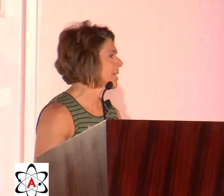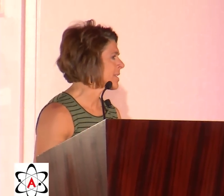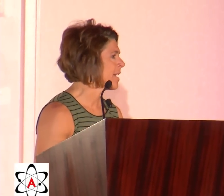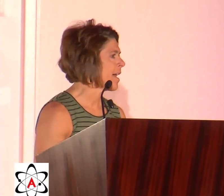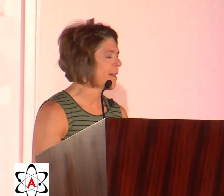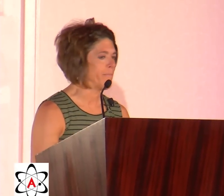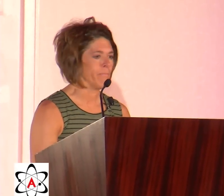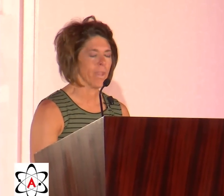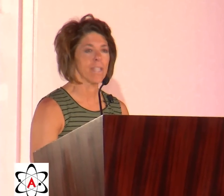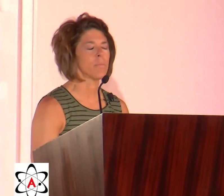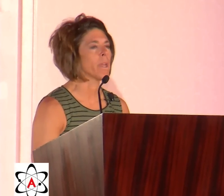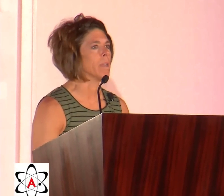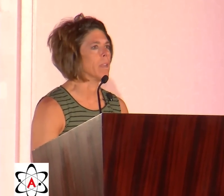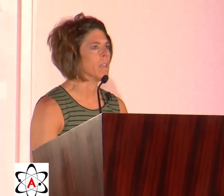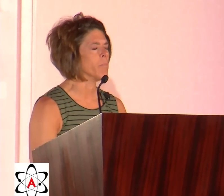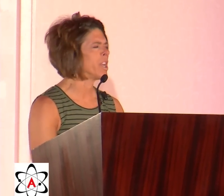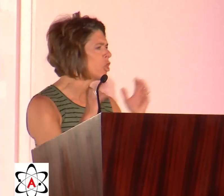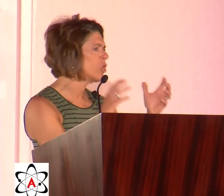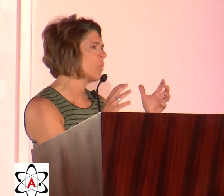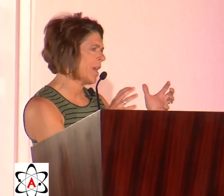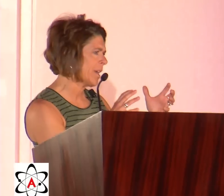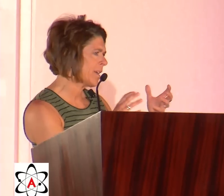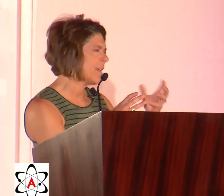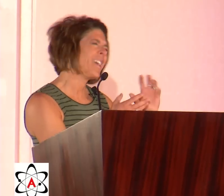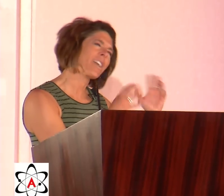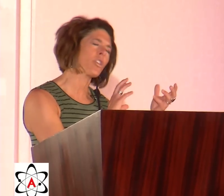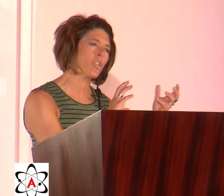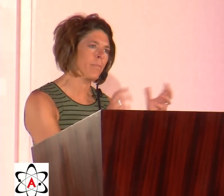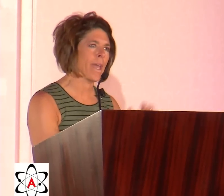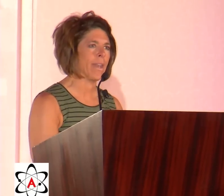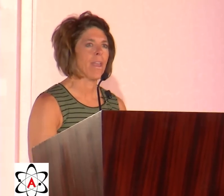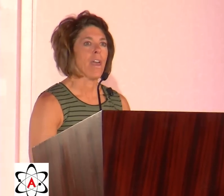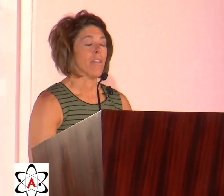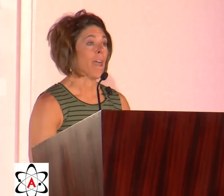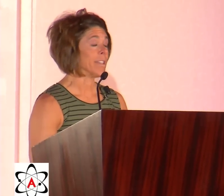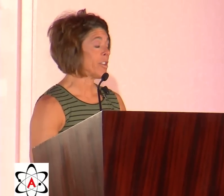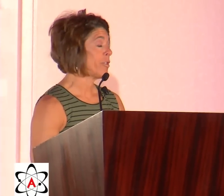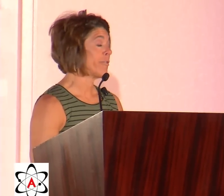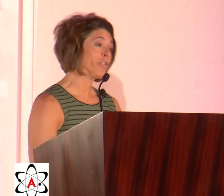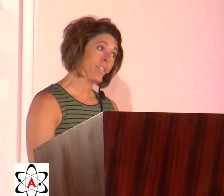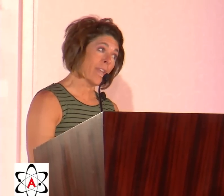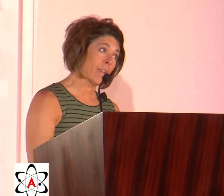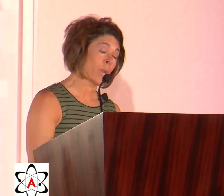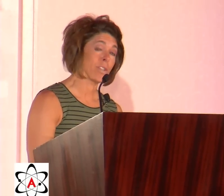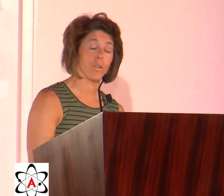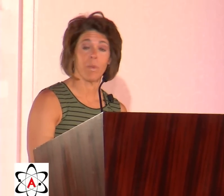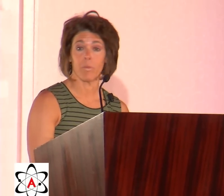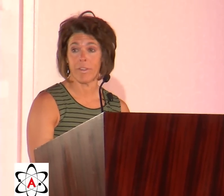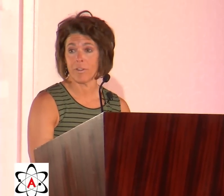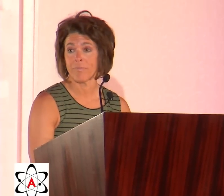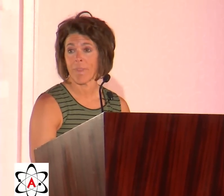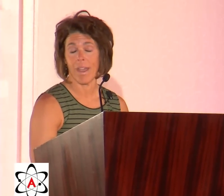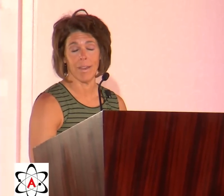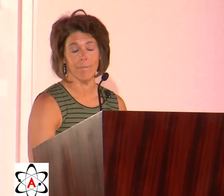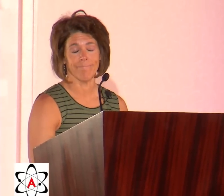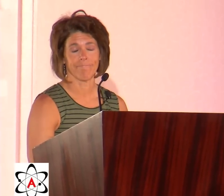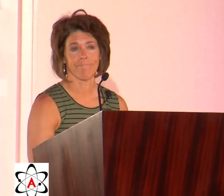really mixed. It's been, but in a good way. Actually, good and bad. I can tell you the first thing, when I told my